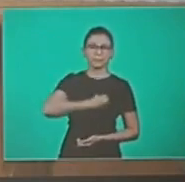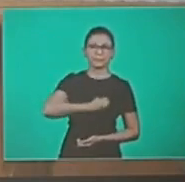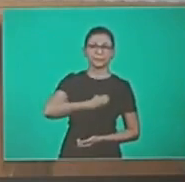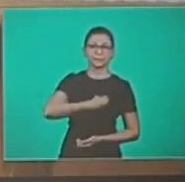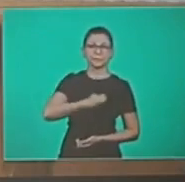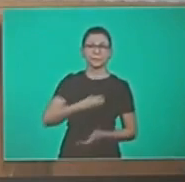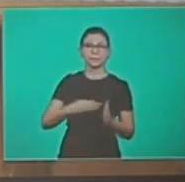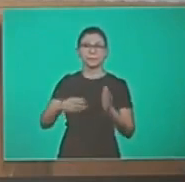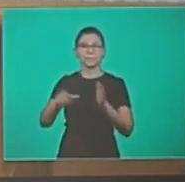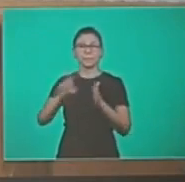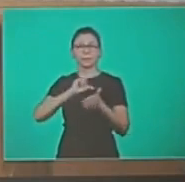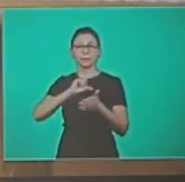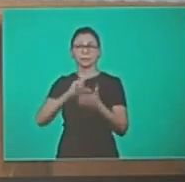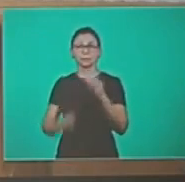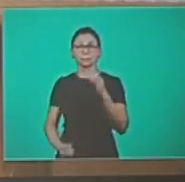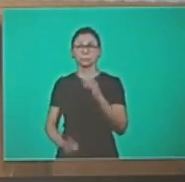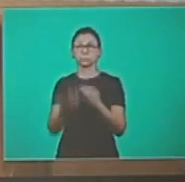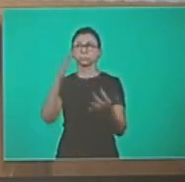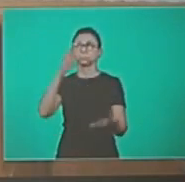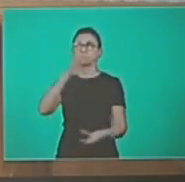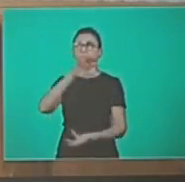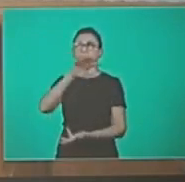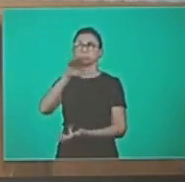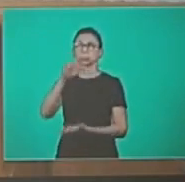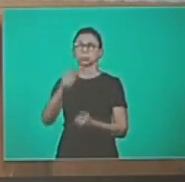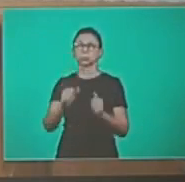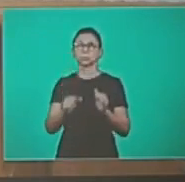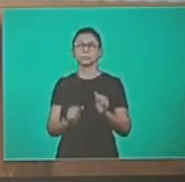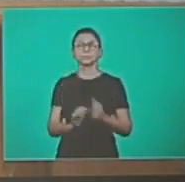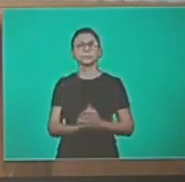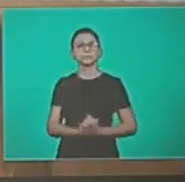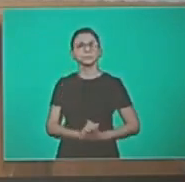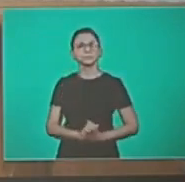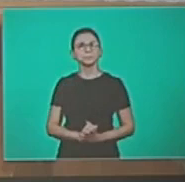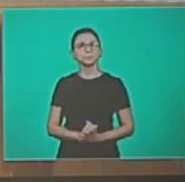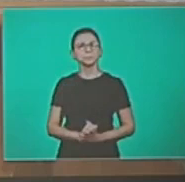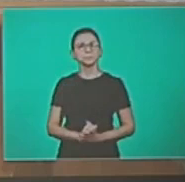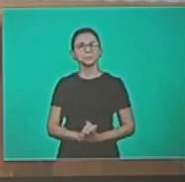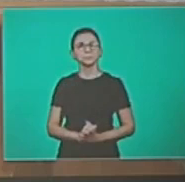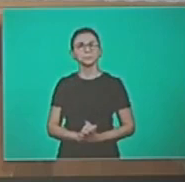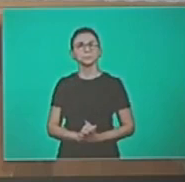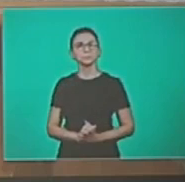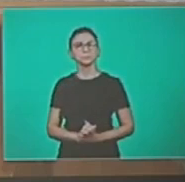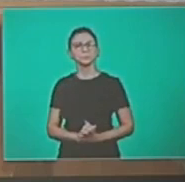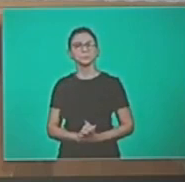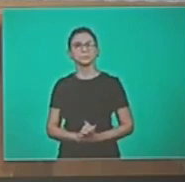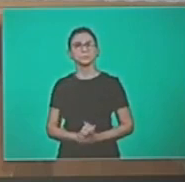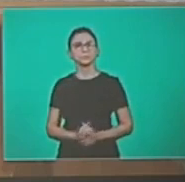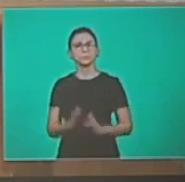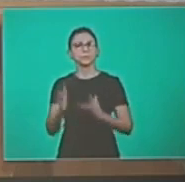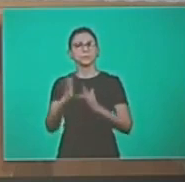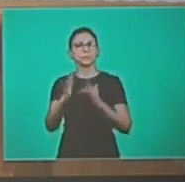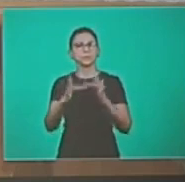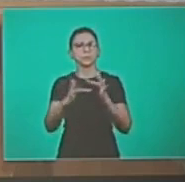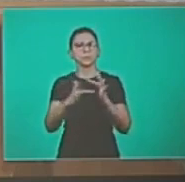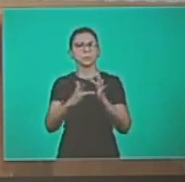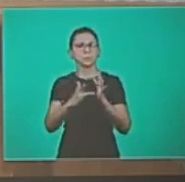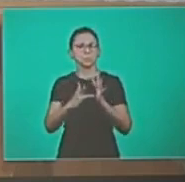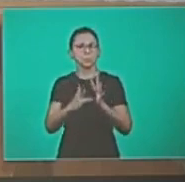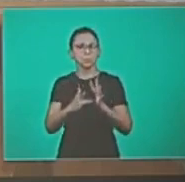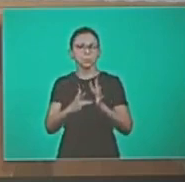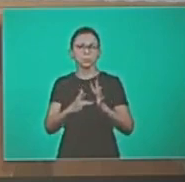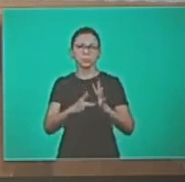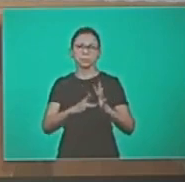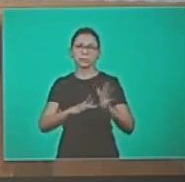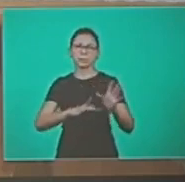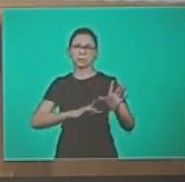full of the people, so he could see everything, God and Jesus and